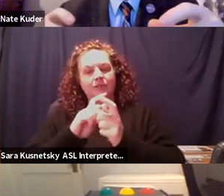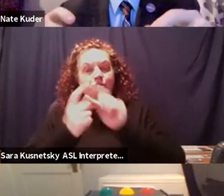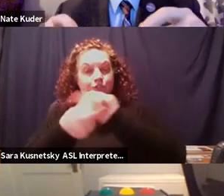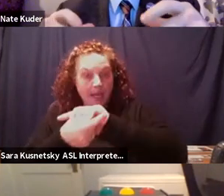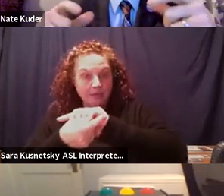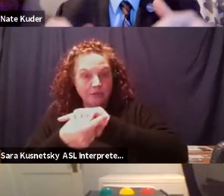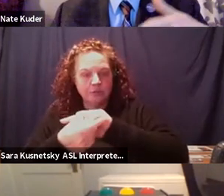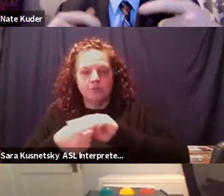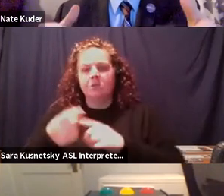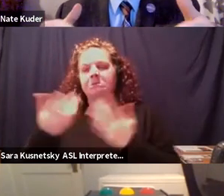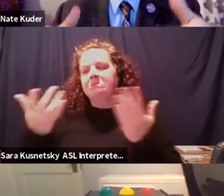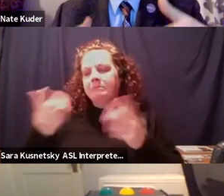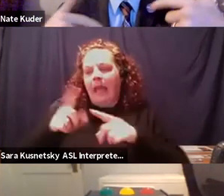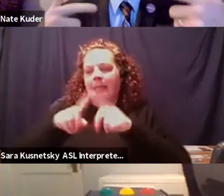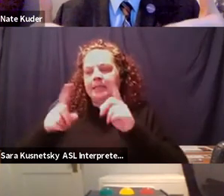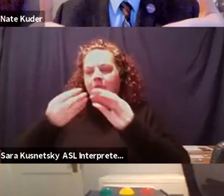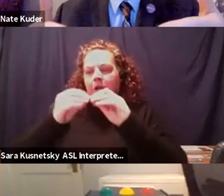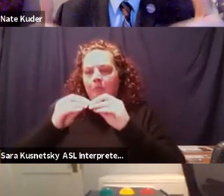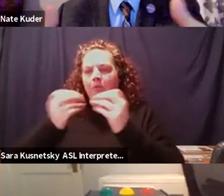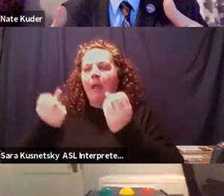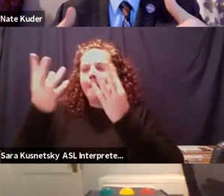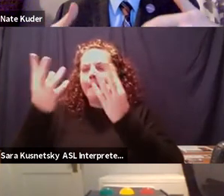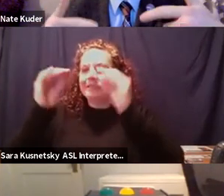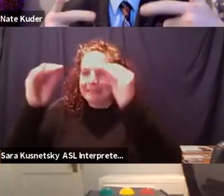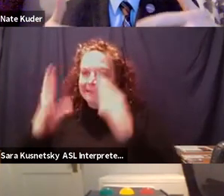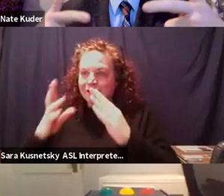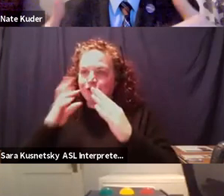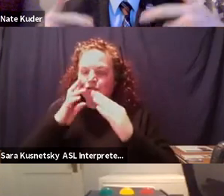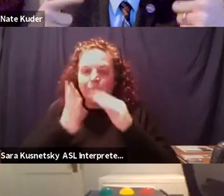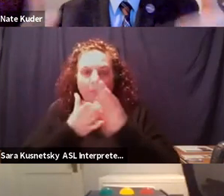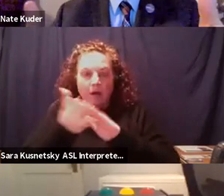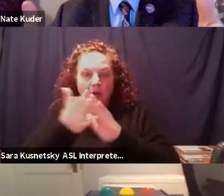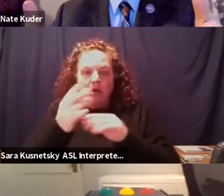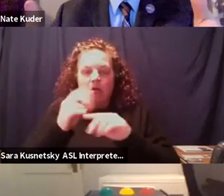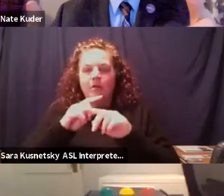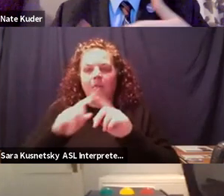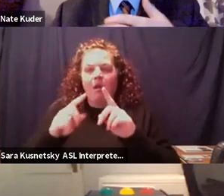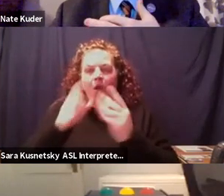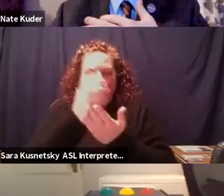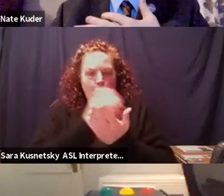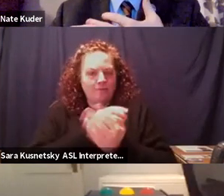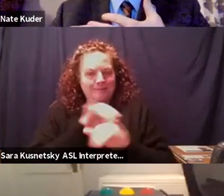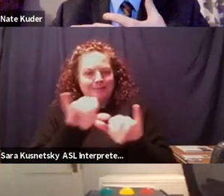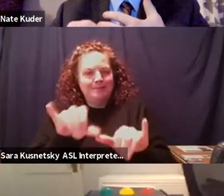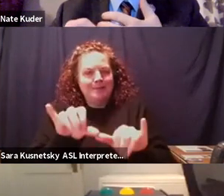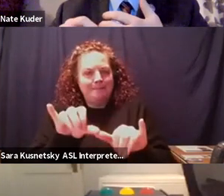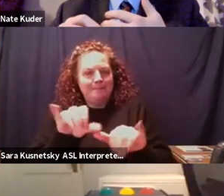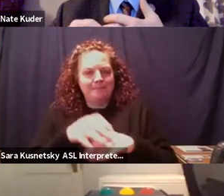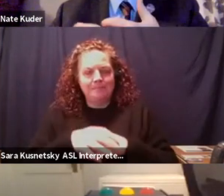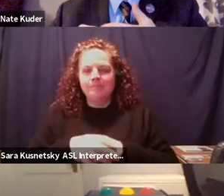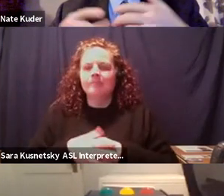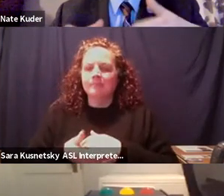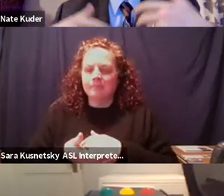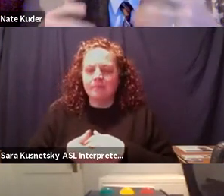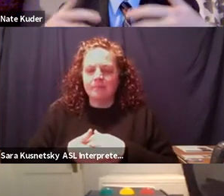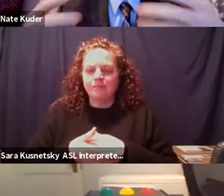teachers to run their schedule, but it doesn't mean that they're offering different courses. And so, of course, we